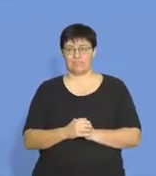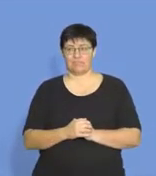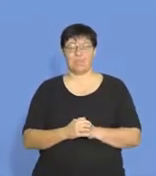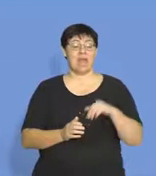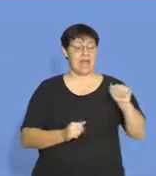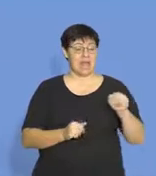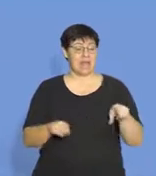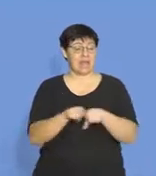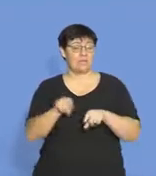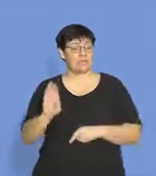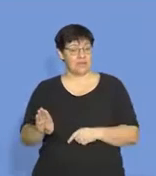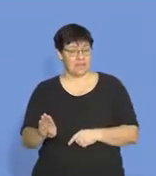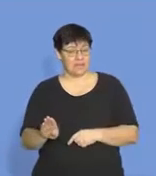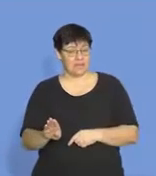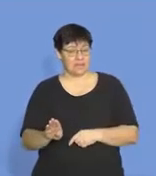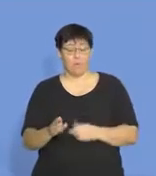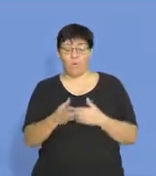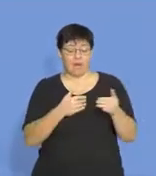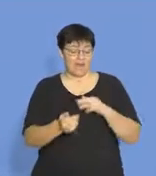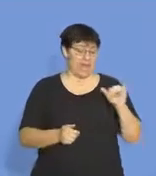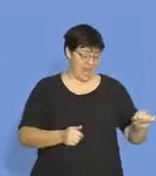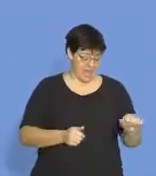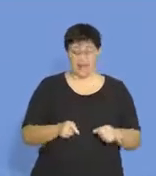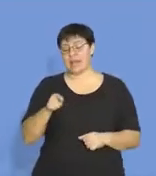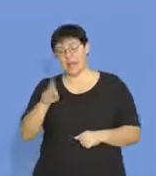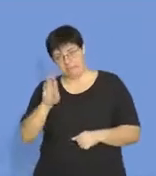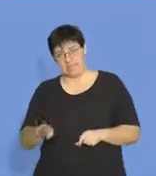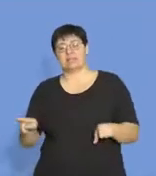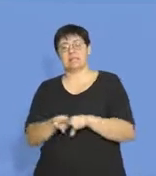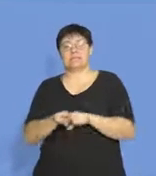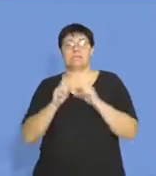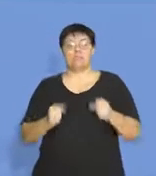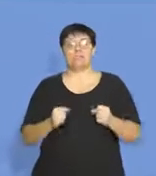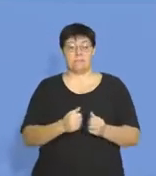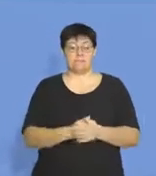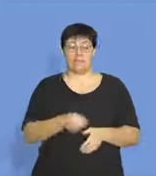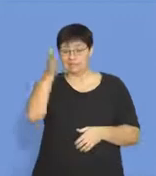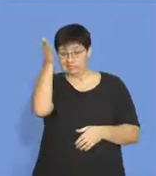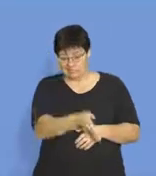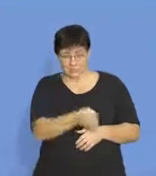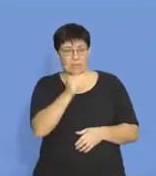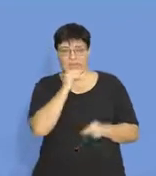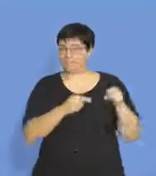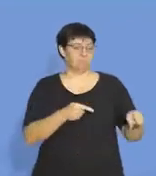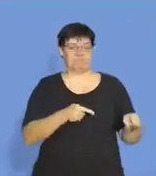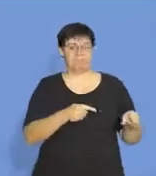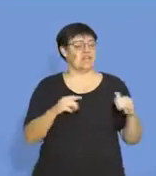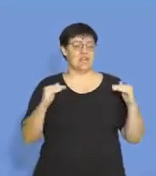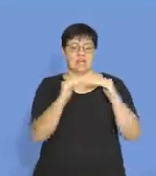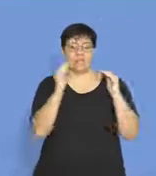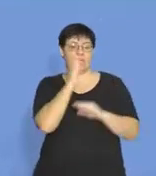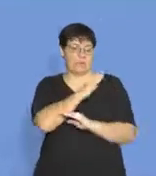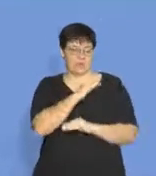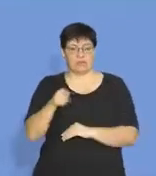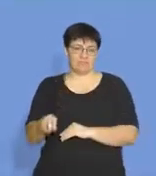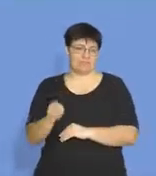is equal to B, whatever that A is, B is that as well. But if you put a slash in between there, it